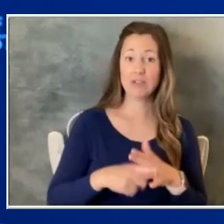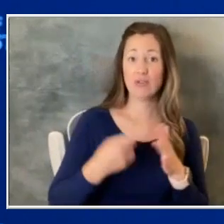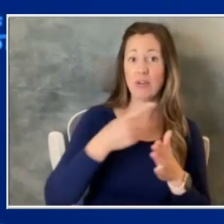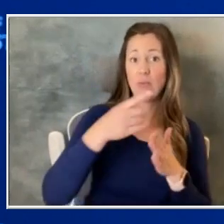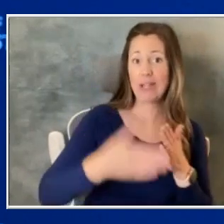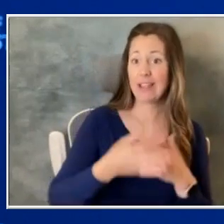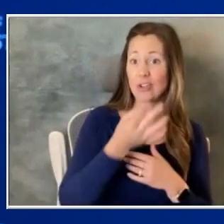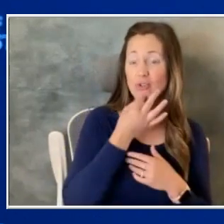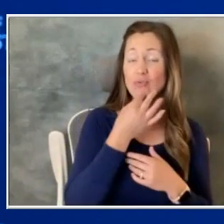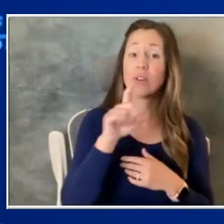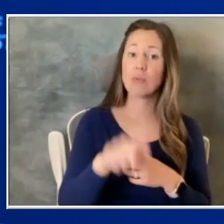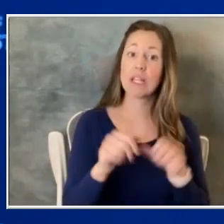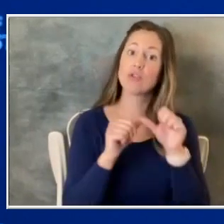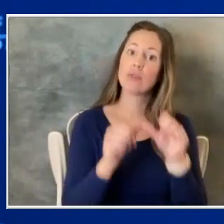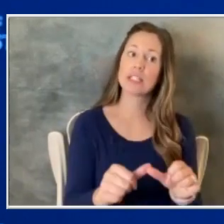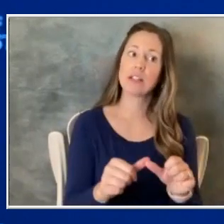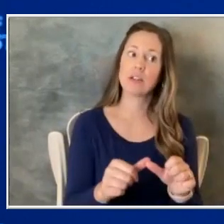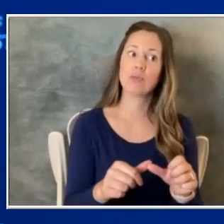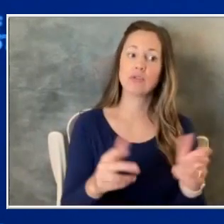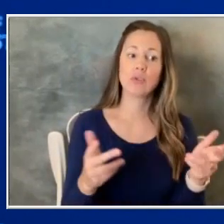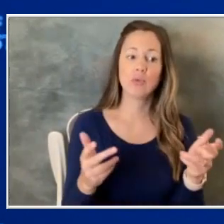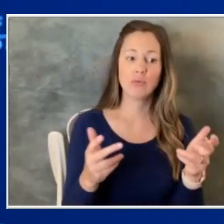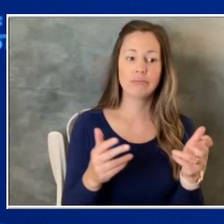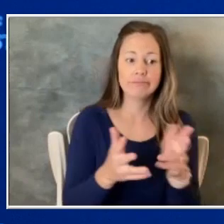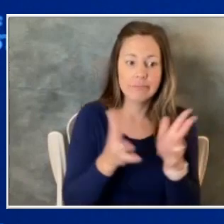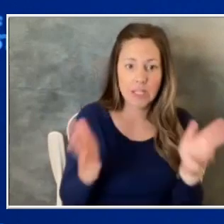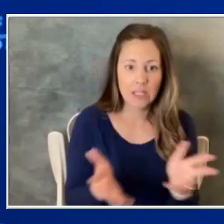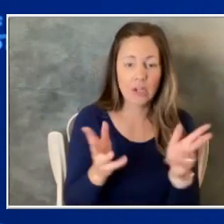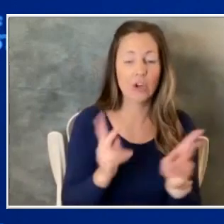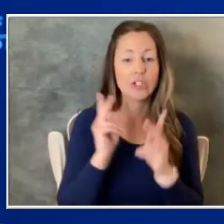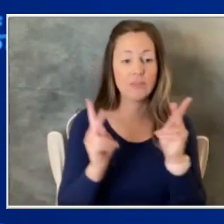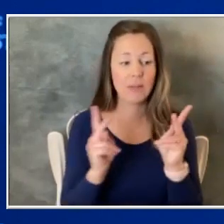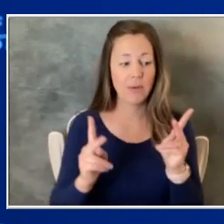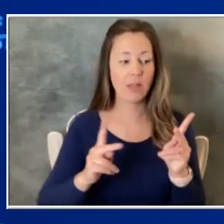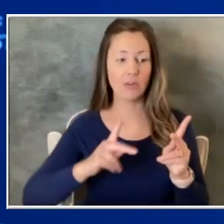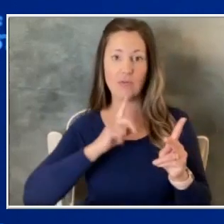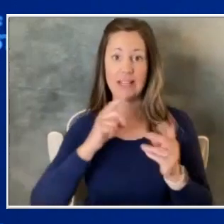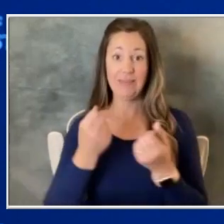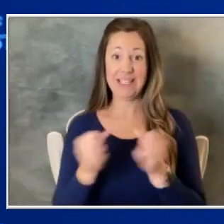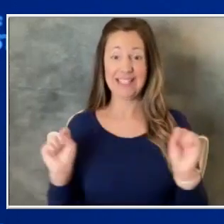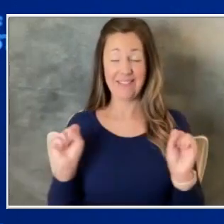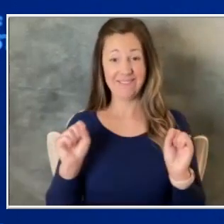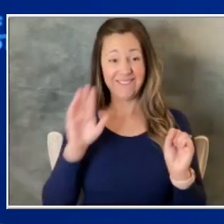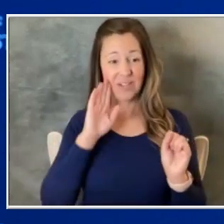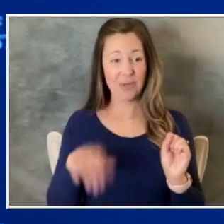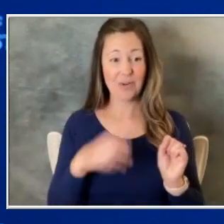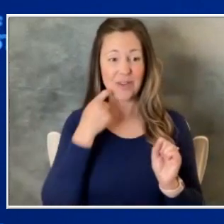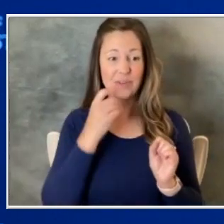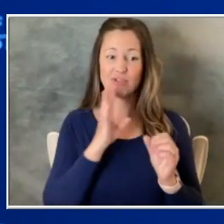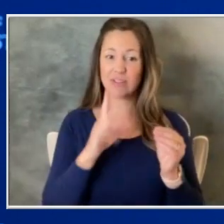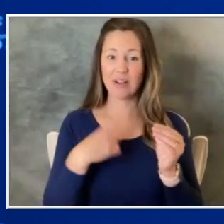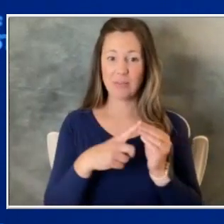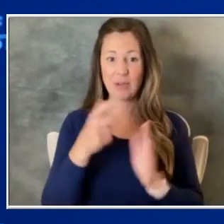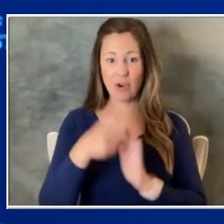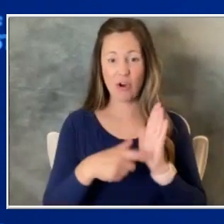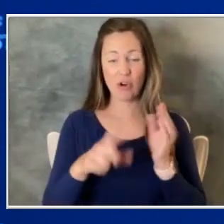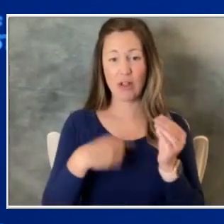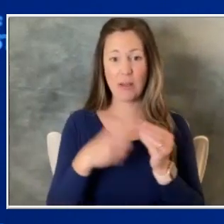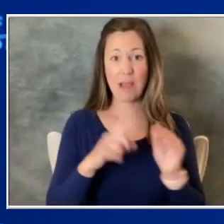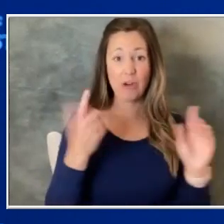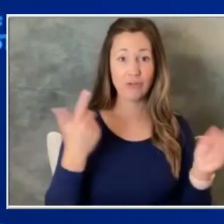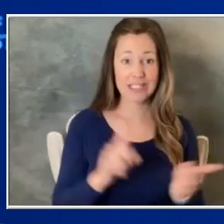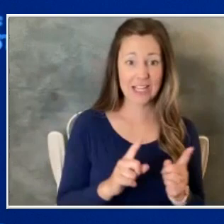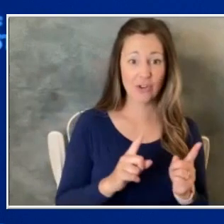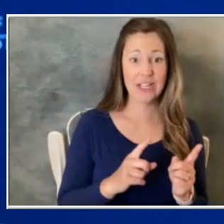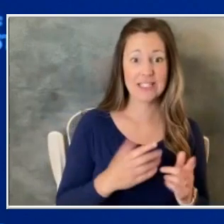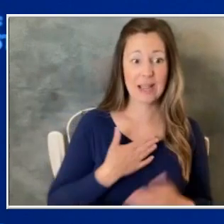we need to continue to encourage people to be safe. We know we just talked about this article about decreasing